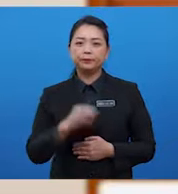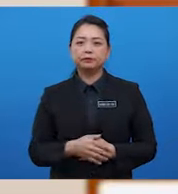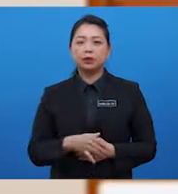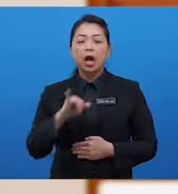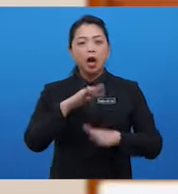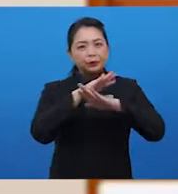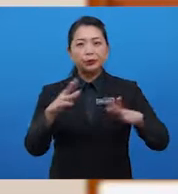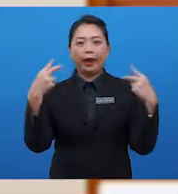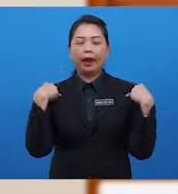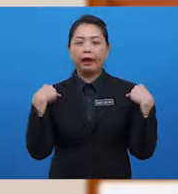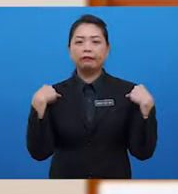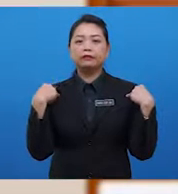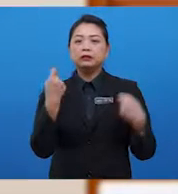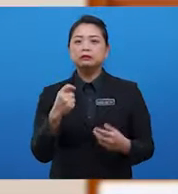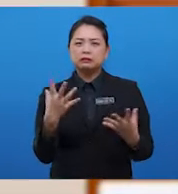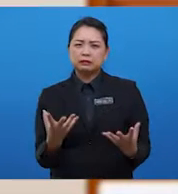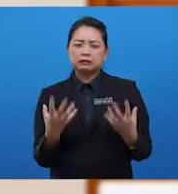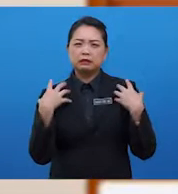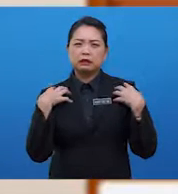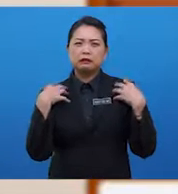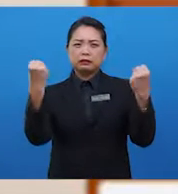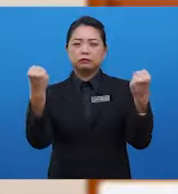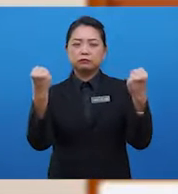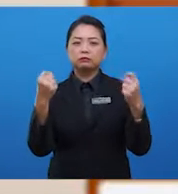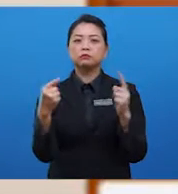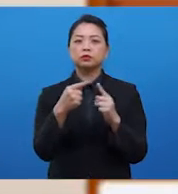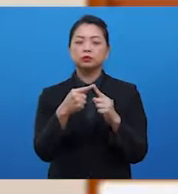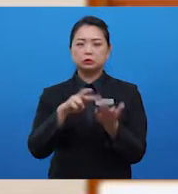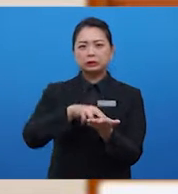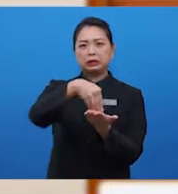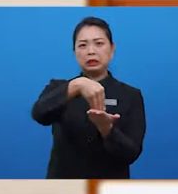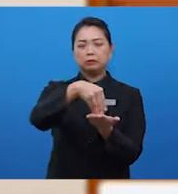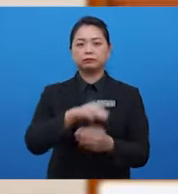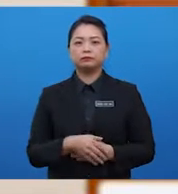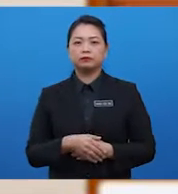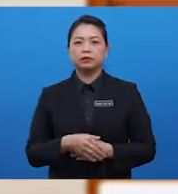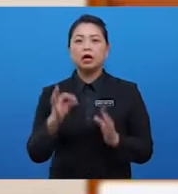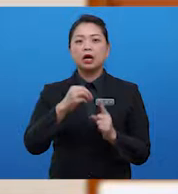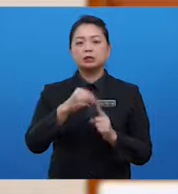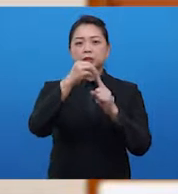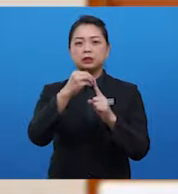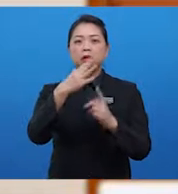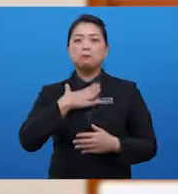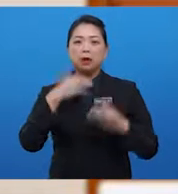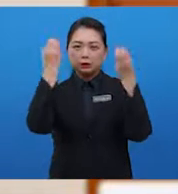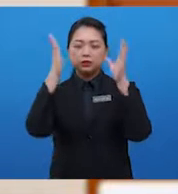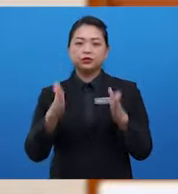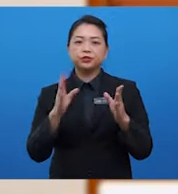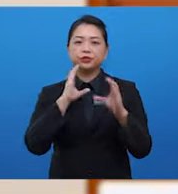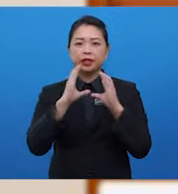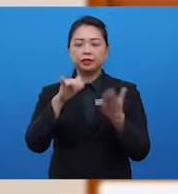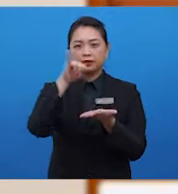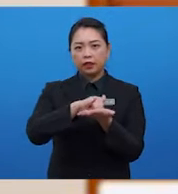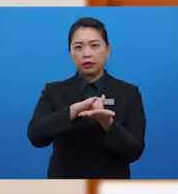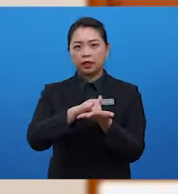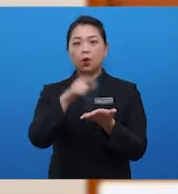don't have the courage to stand up to them, especially after my teacher said that